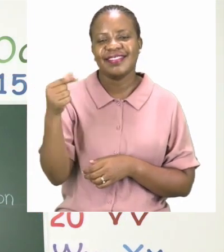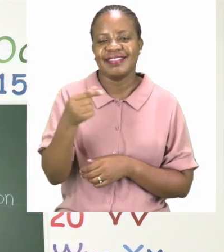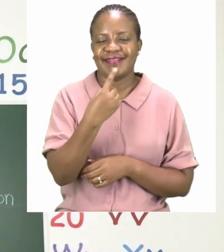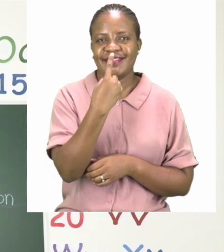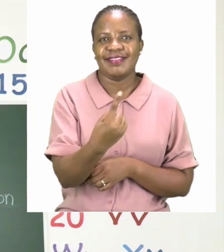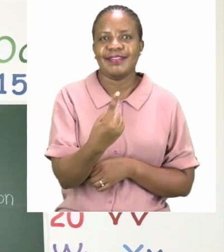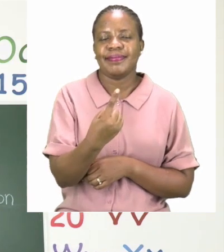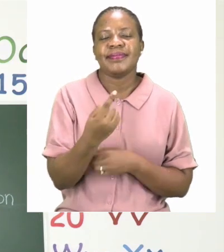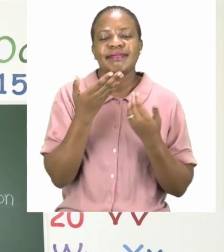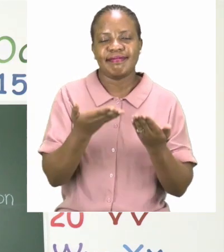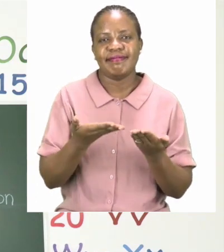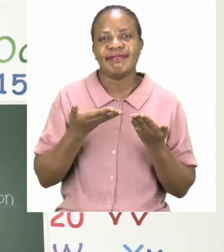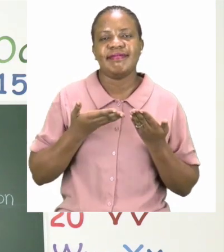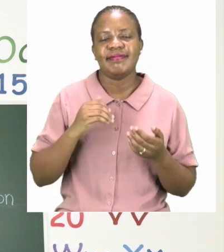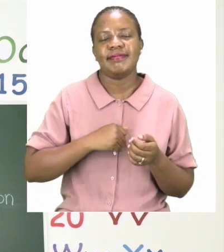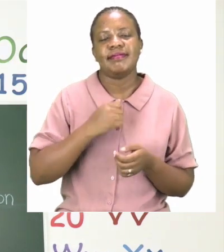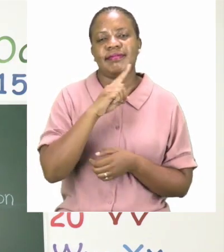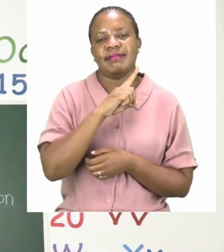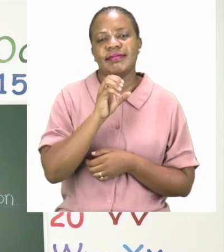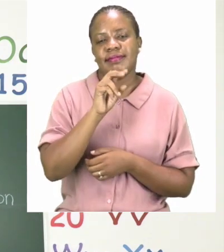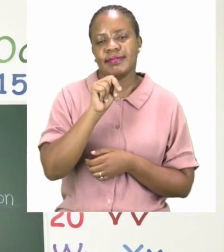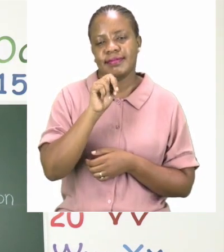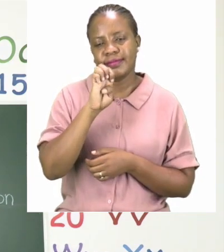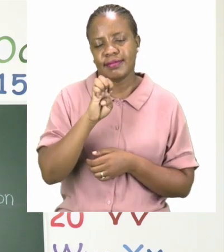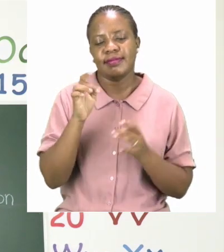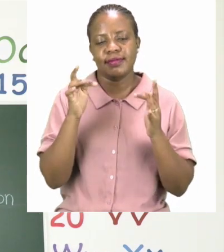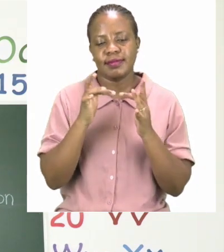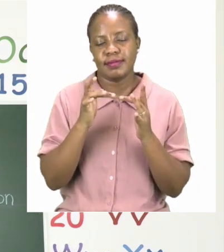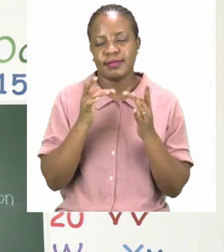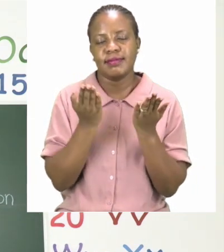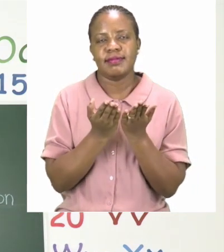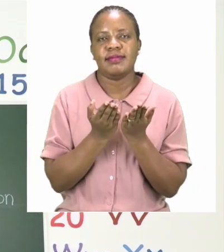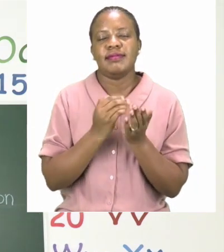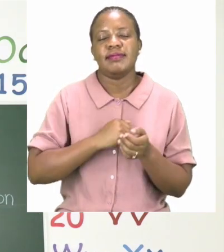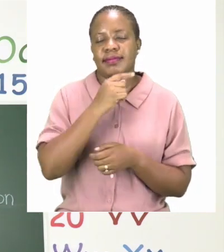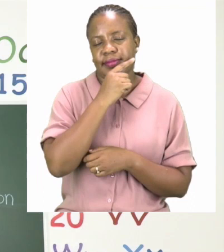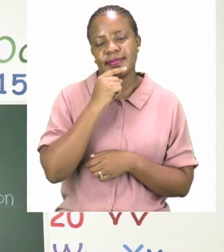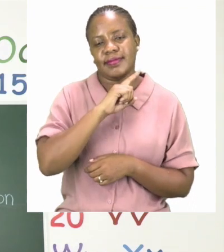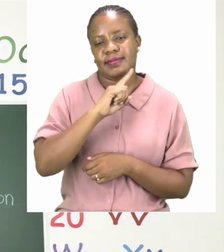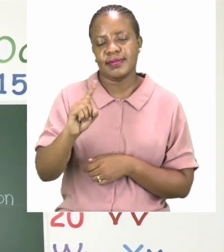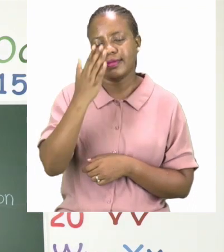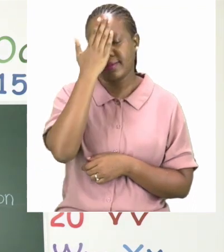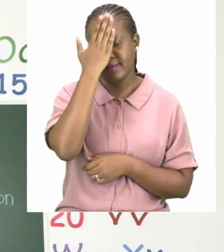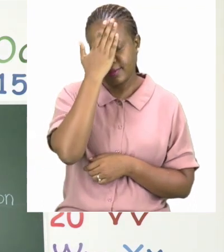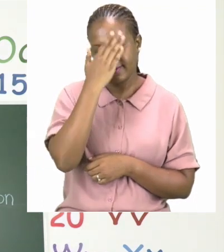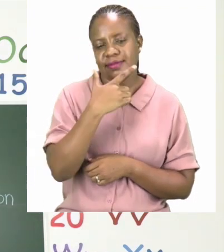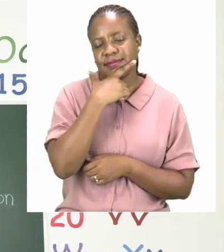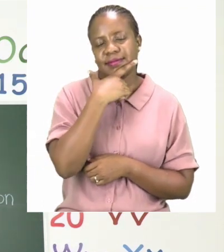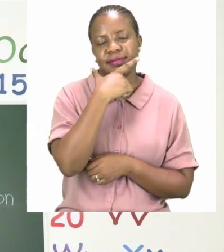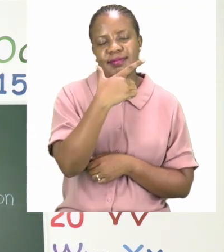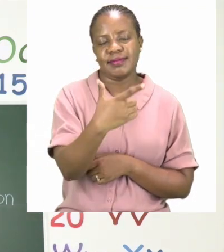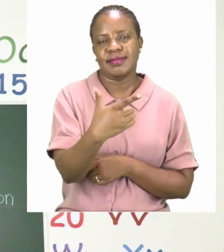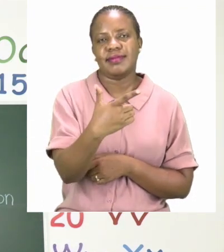Ones and welcome to My Zone Online School. My name is Teacher Mutsa and thank you so much